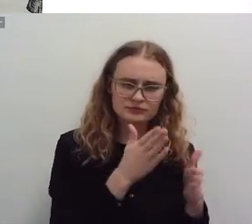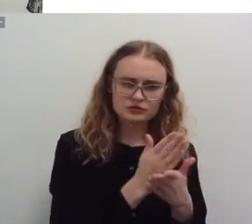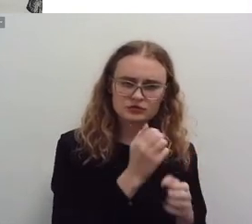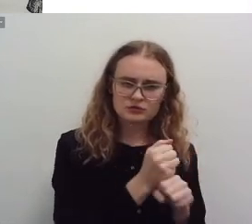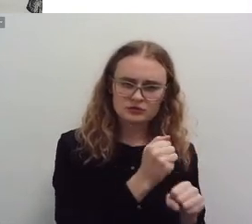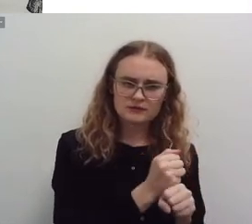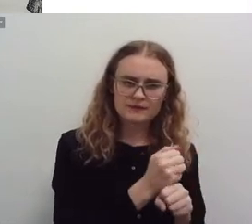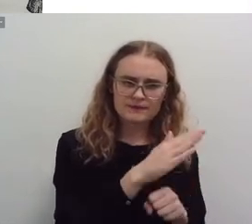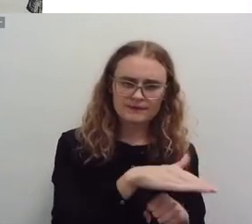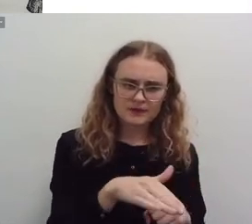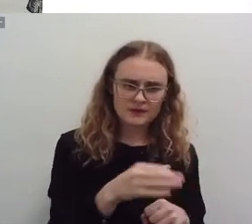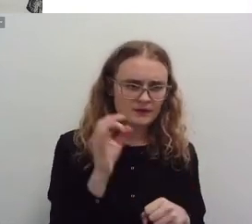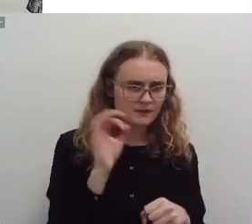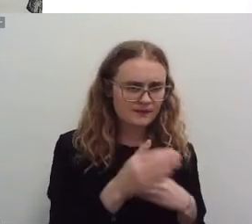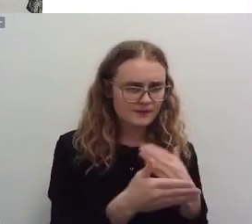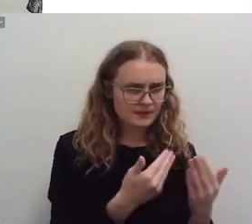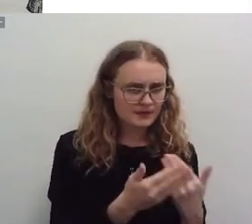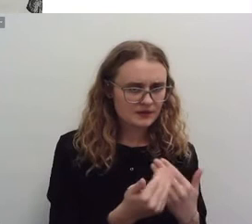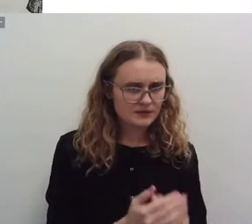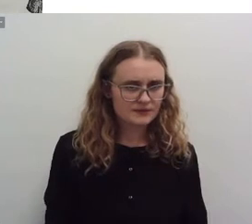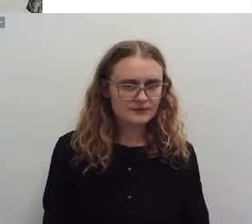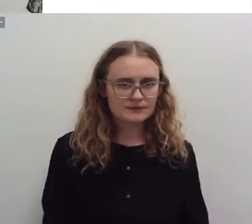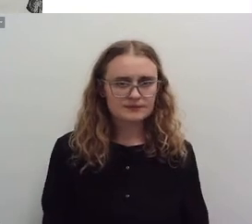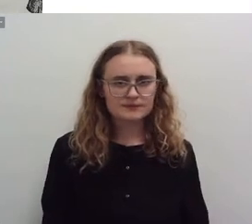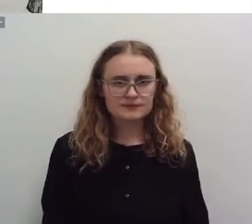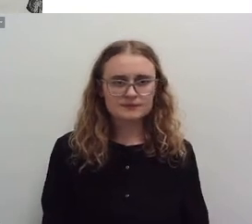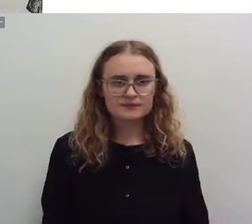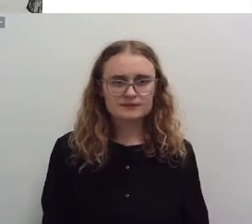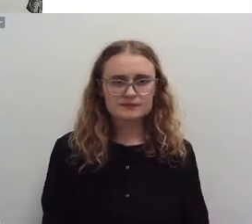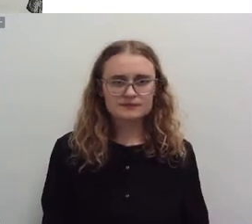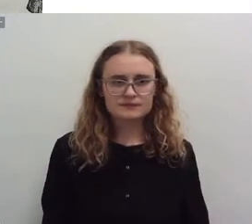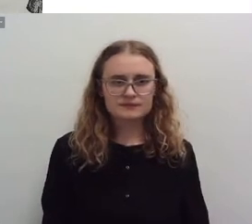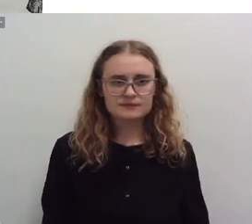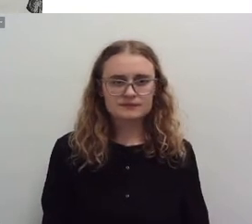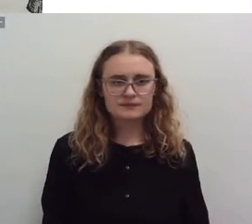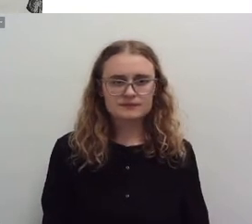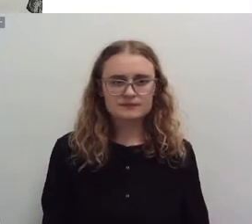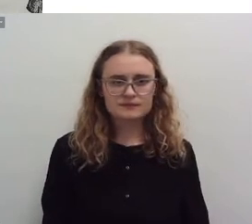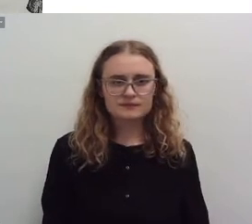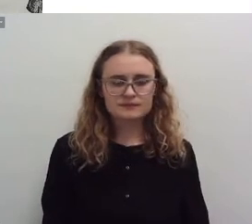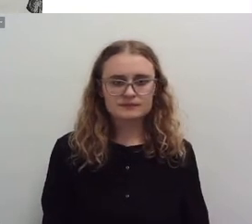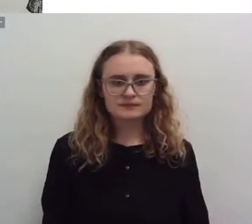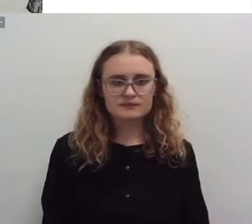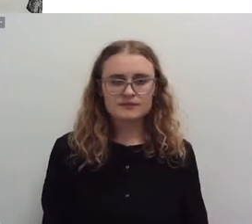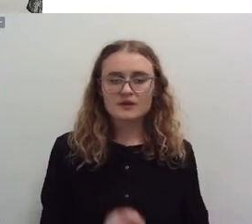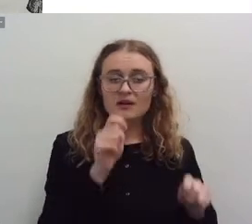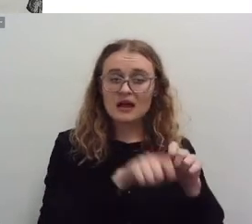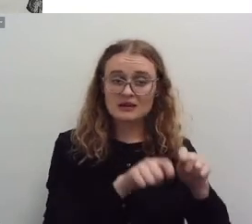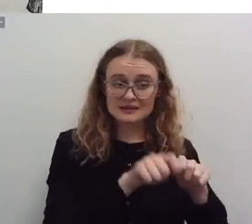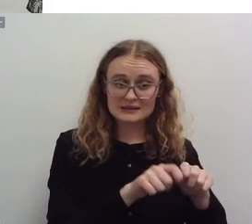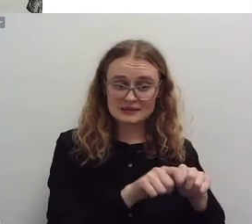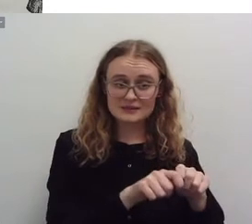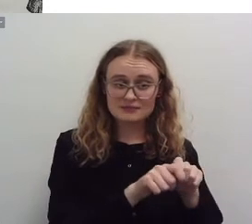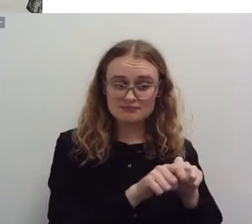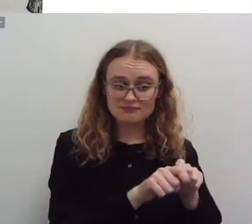nowadays, experts by experience are valued more than before. And we can